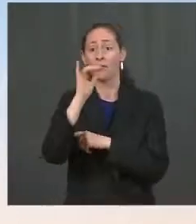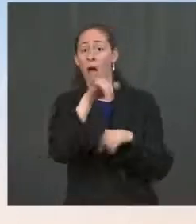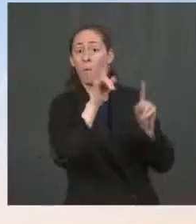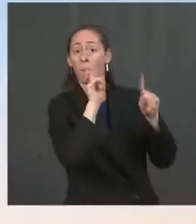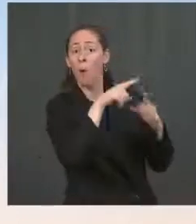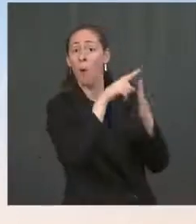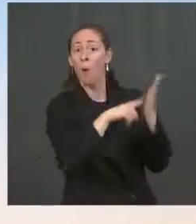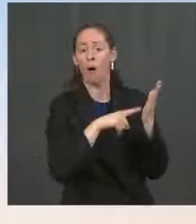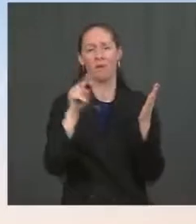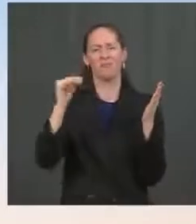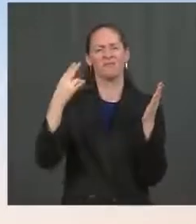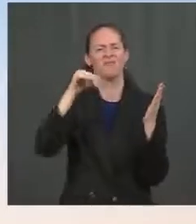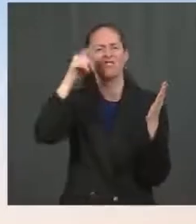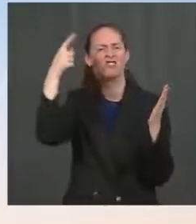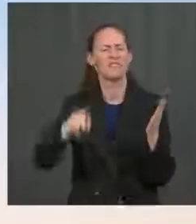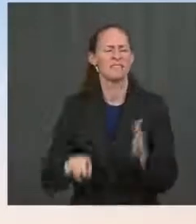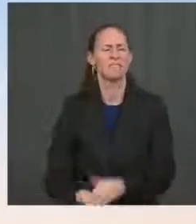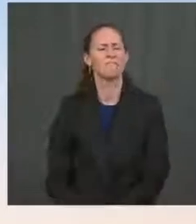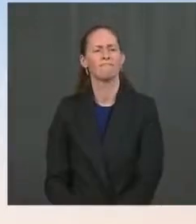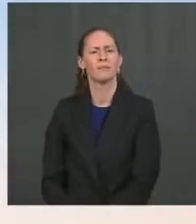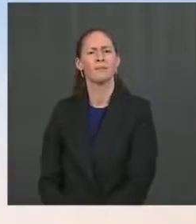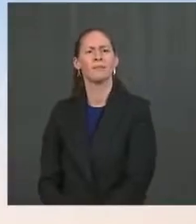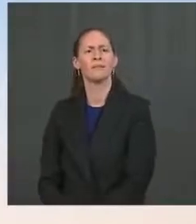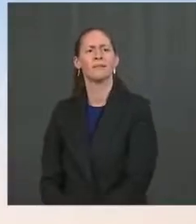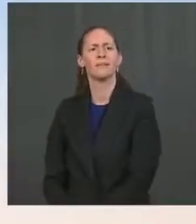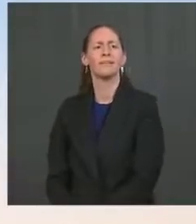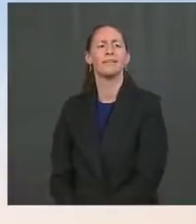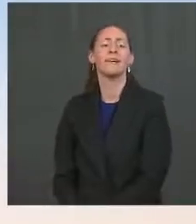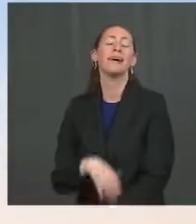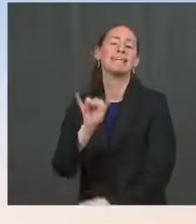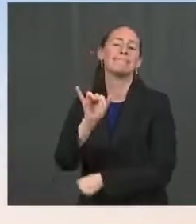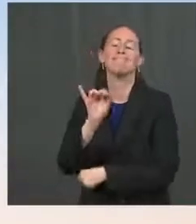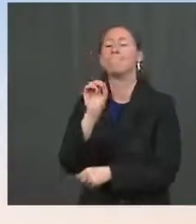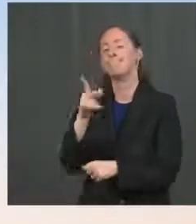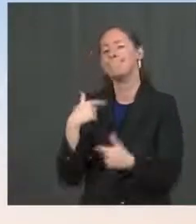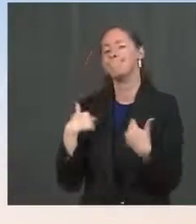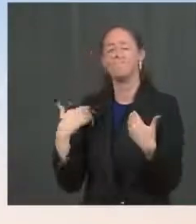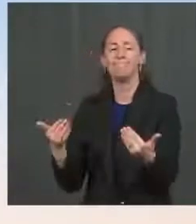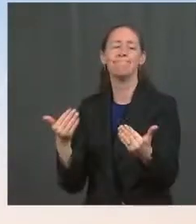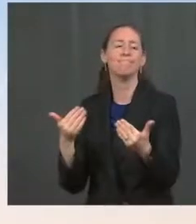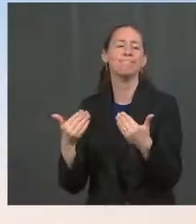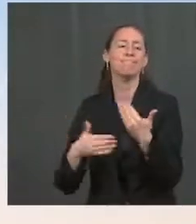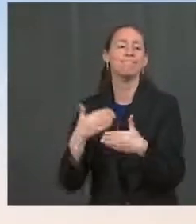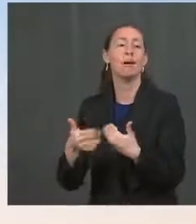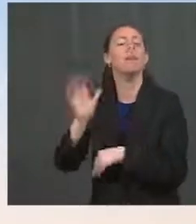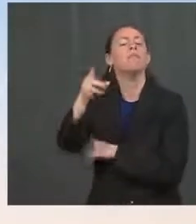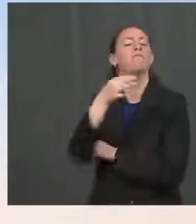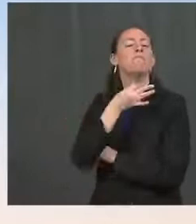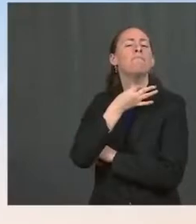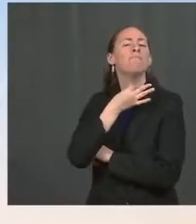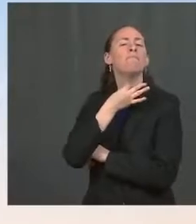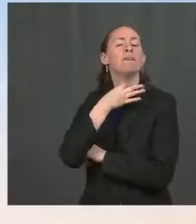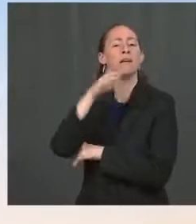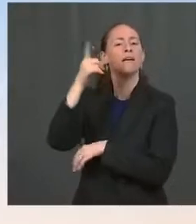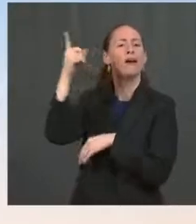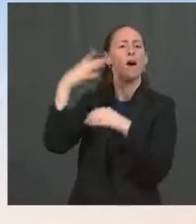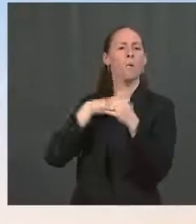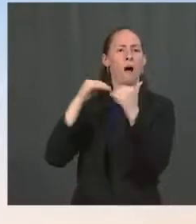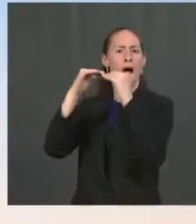Correct. Okay, moving on. Can you explain a little bit more about why the White House in a statement is calling the